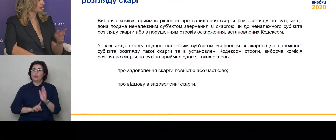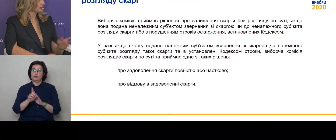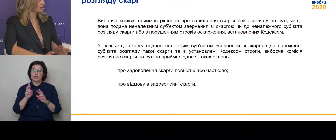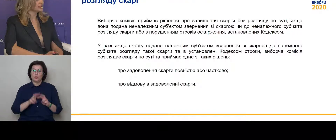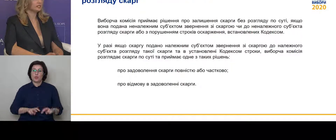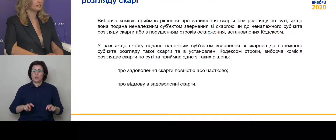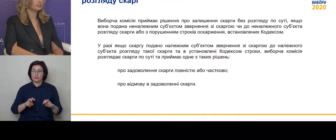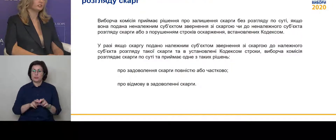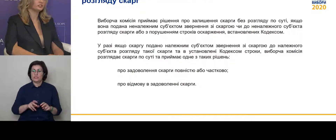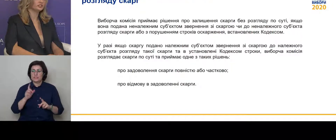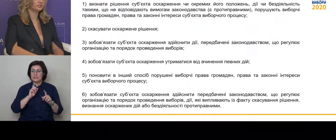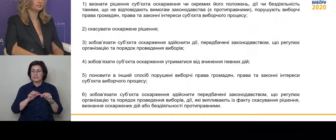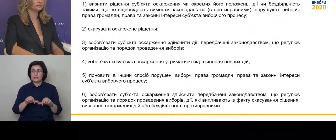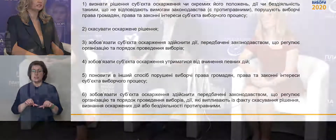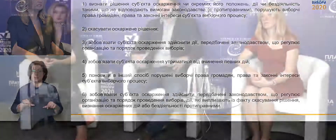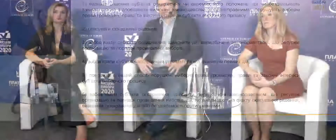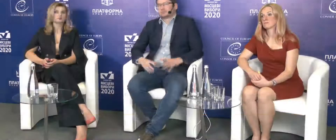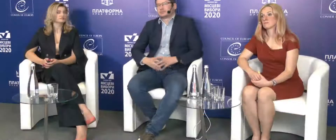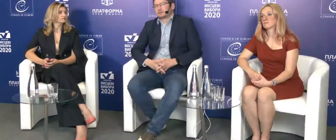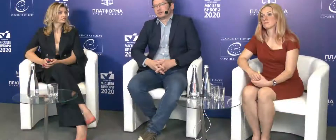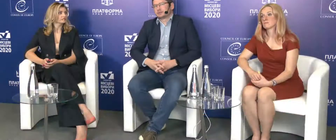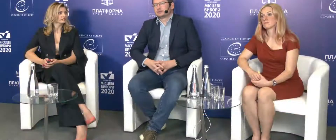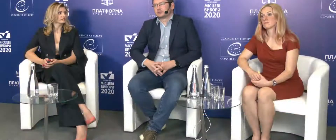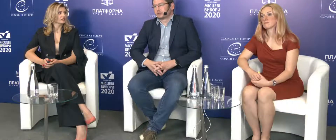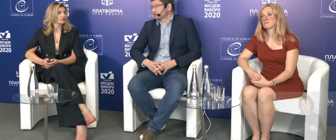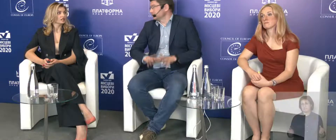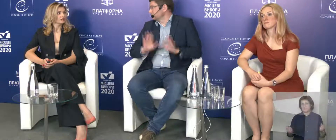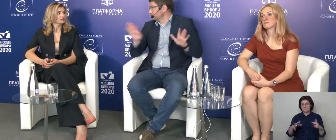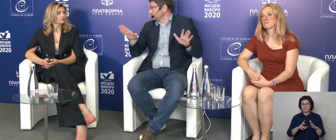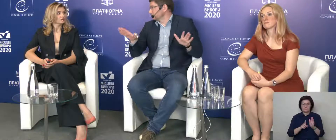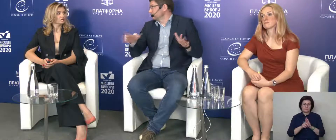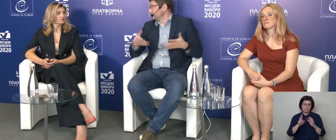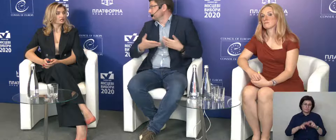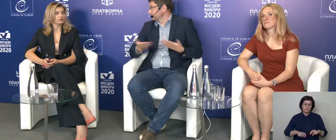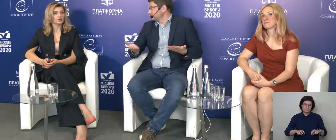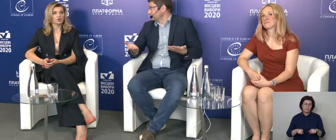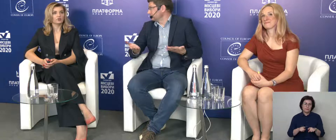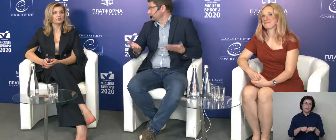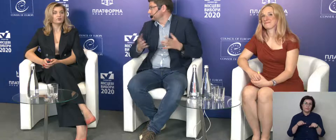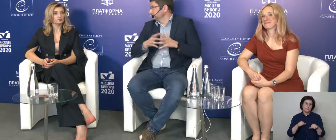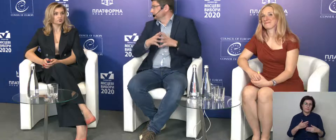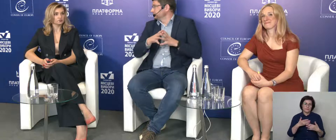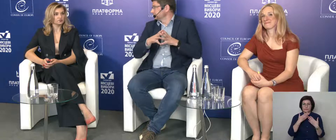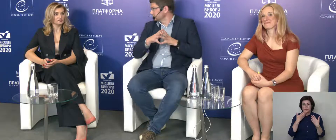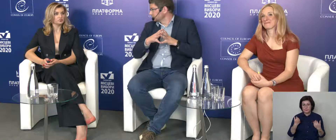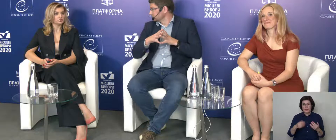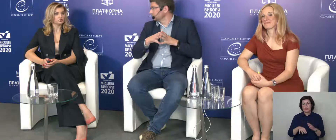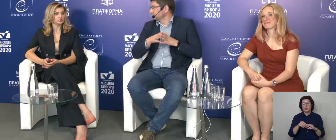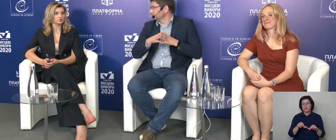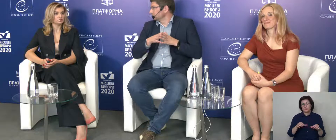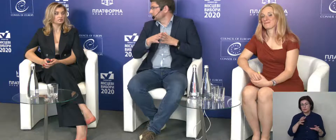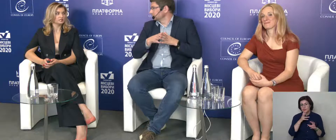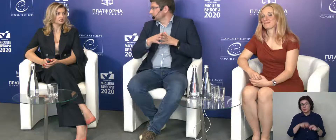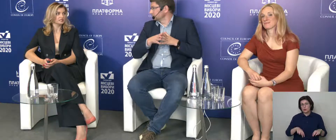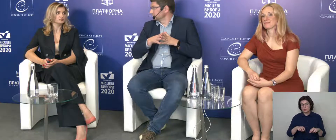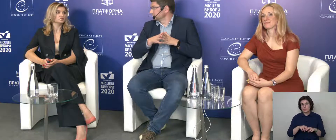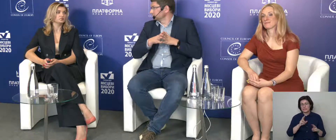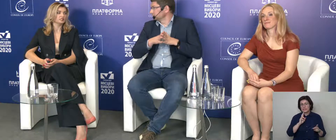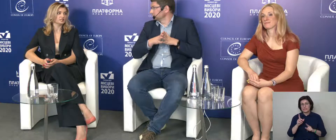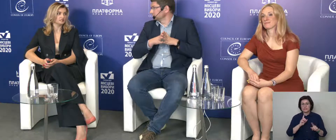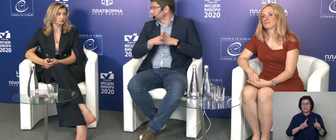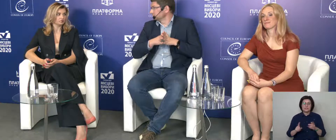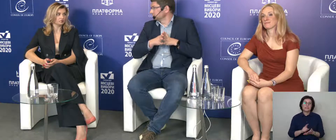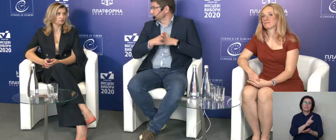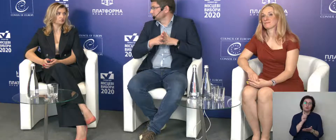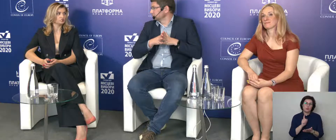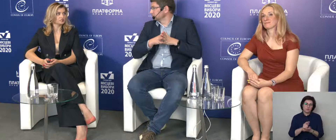that until 2 hours before the commission starts discussing it. So if a commission gets together and starts discussing it immediately,